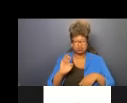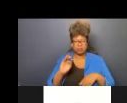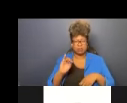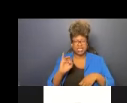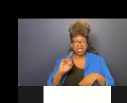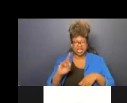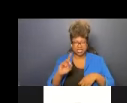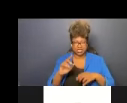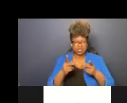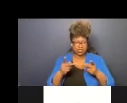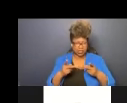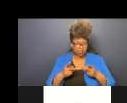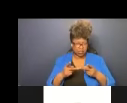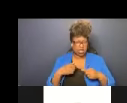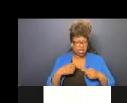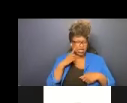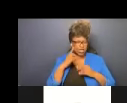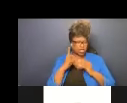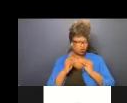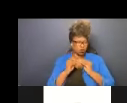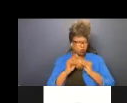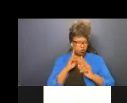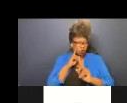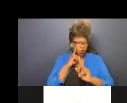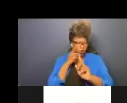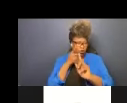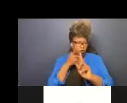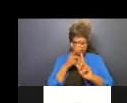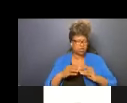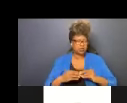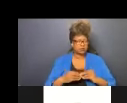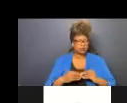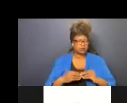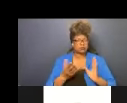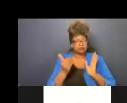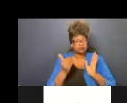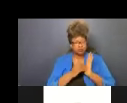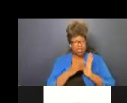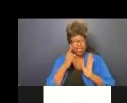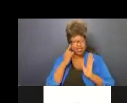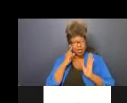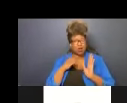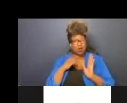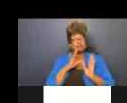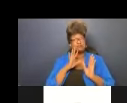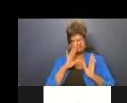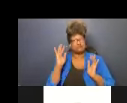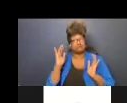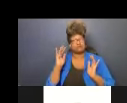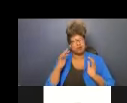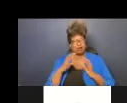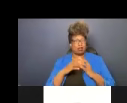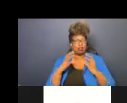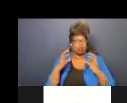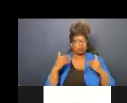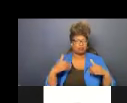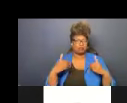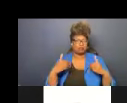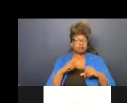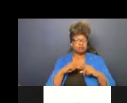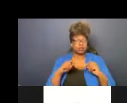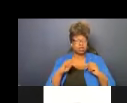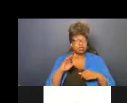And then I think we have one more goal. And again, I know I just went through a lot, but it would really be useful feedback